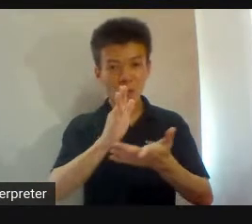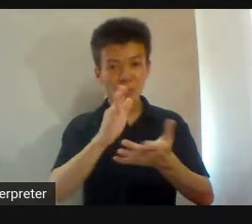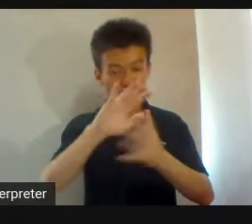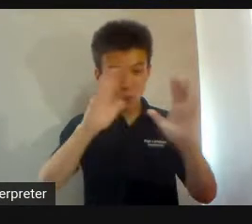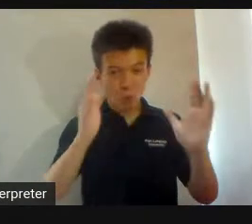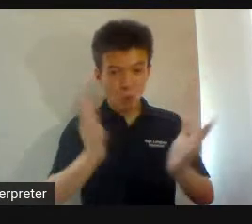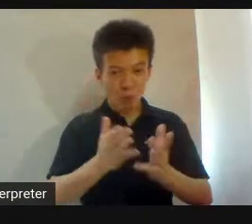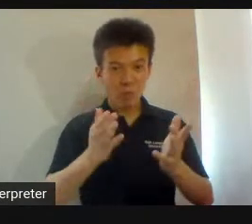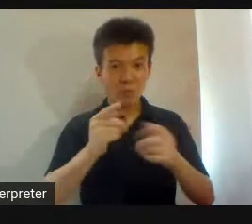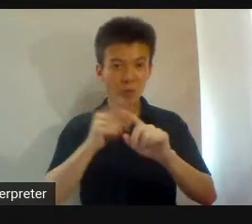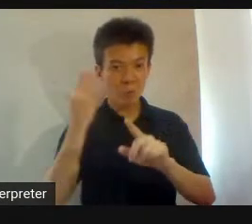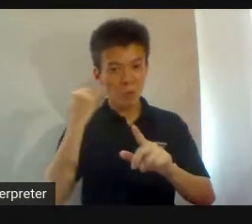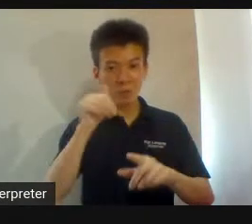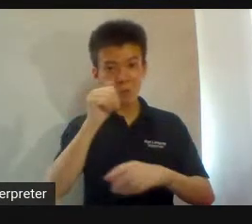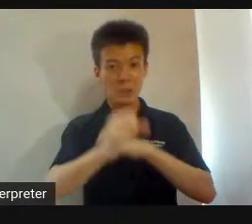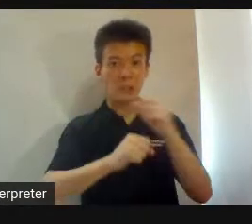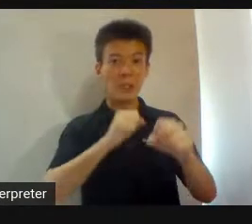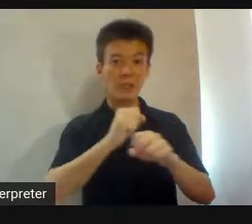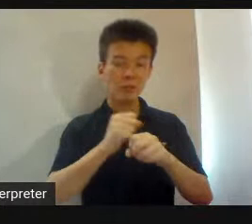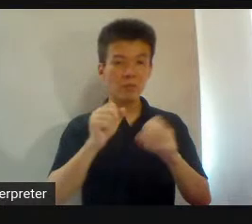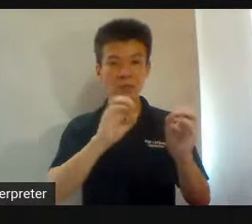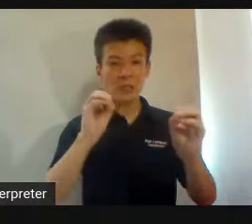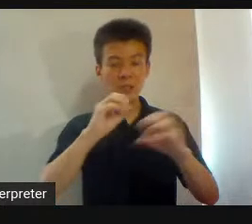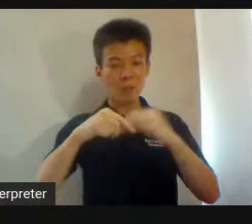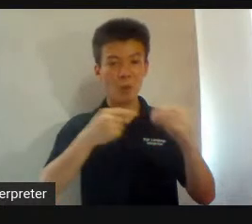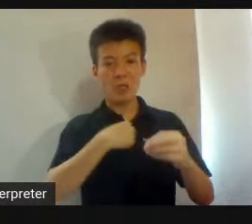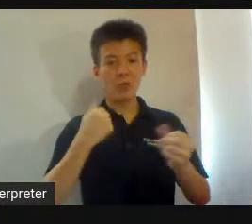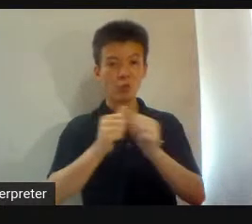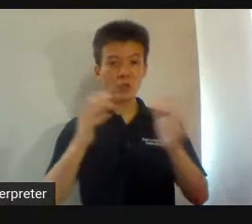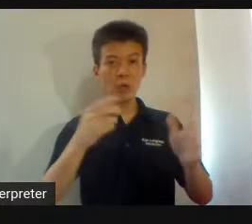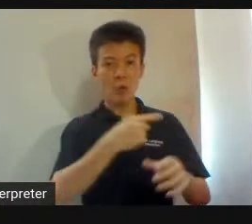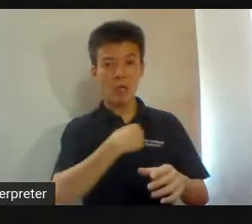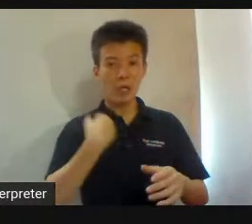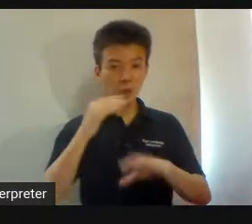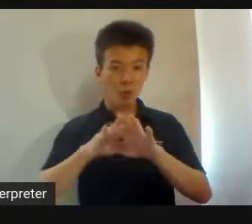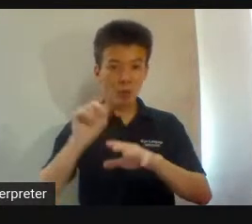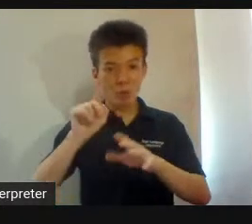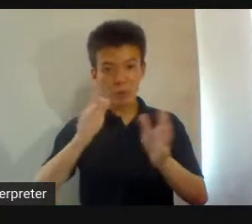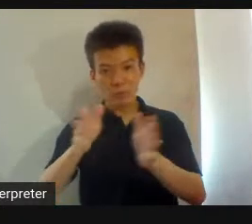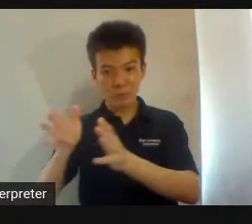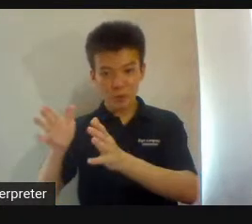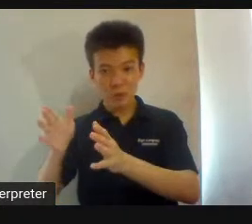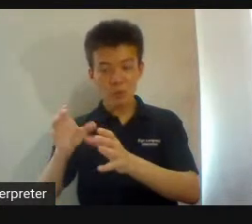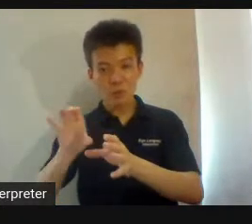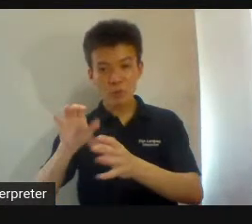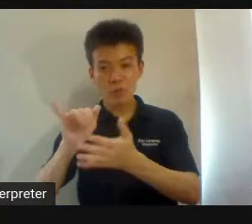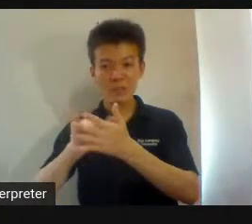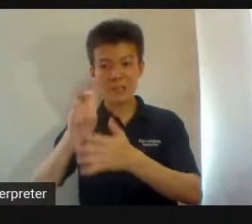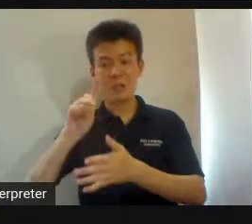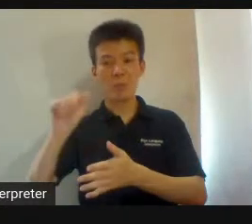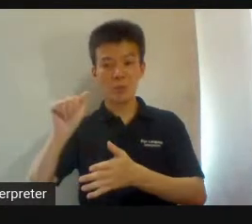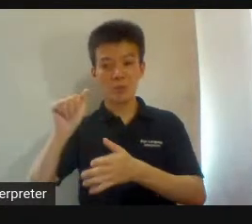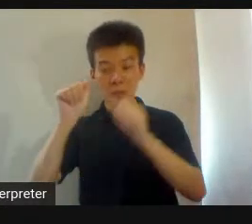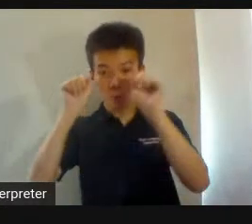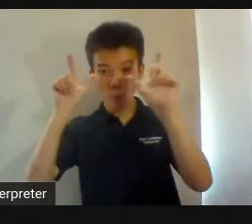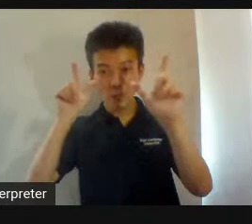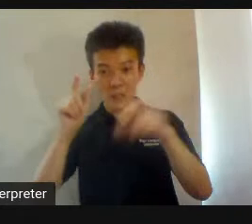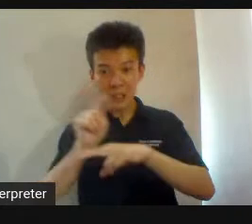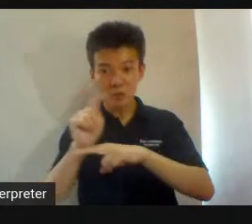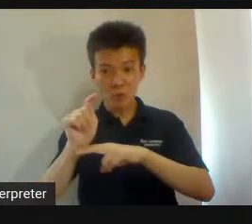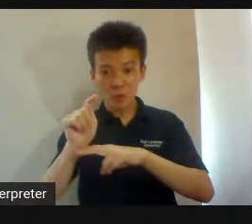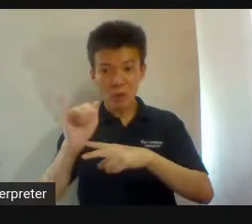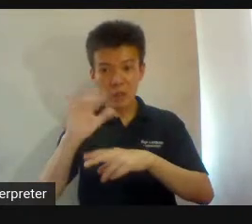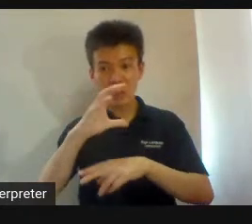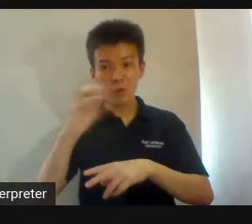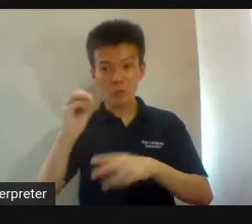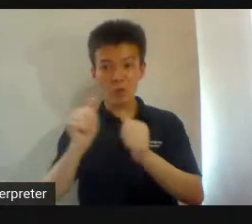decades, which is nothing about us without us. So on one hand, when we do our disability awareness training with corporates,